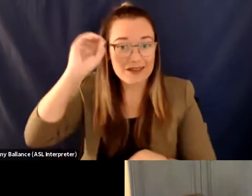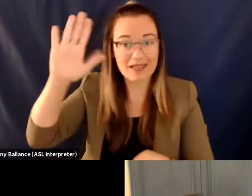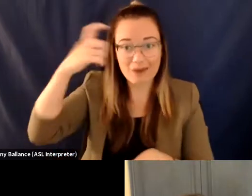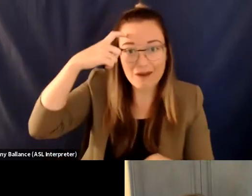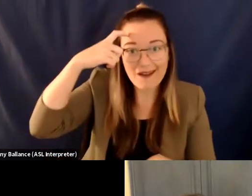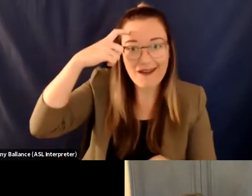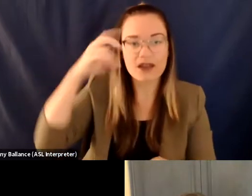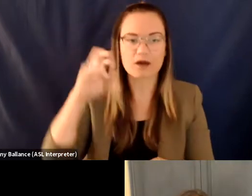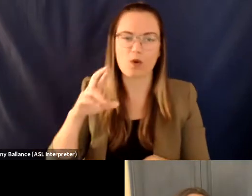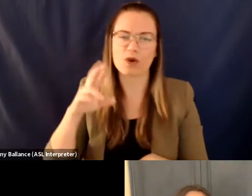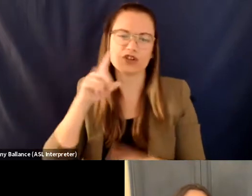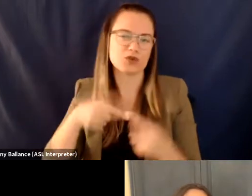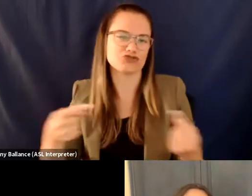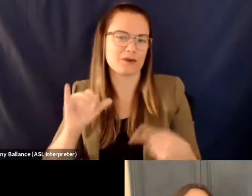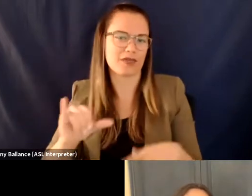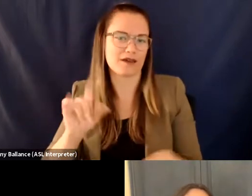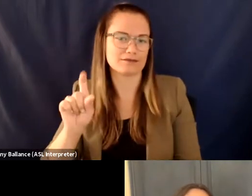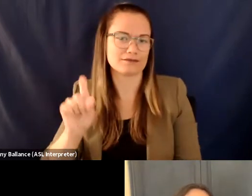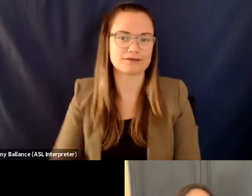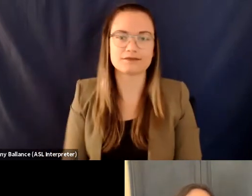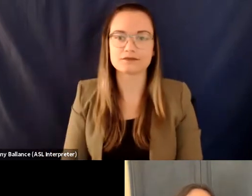Or do you disagree with that?